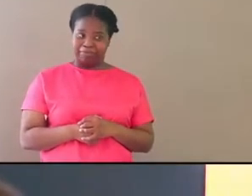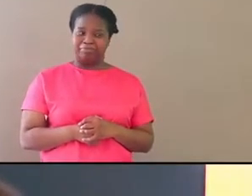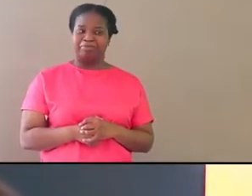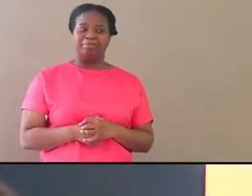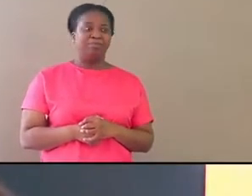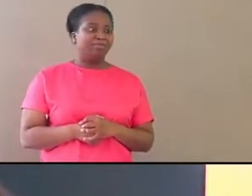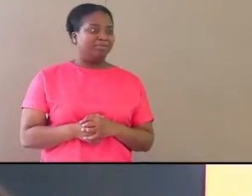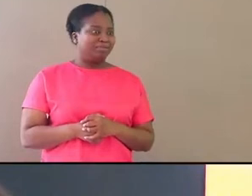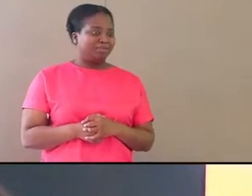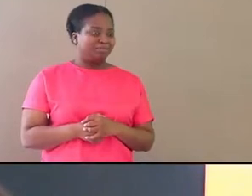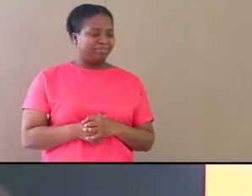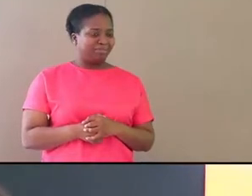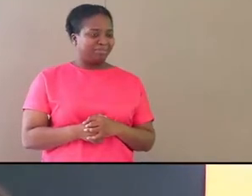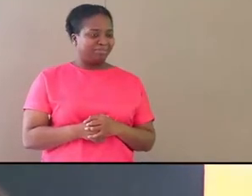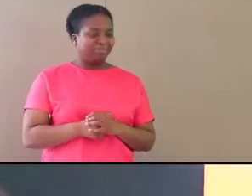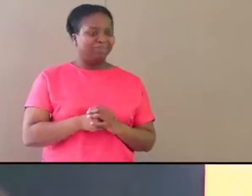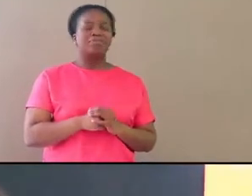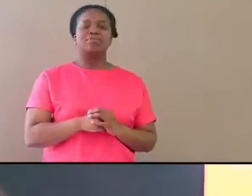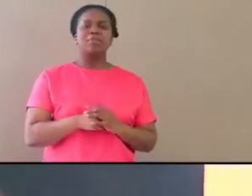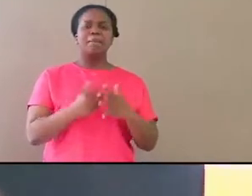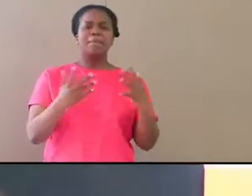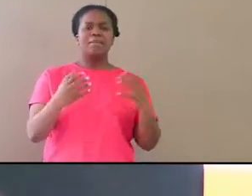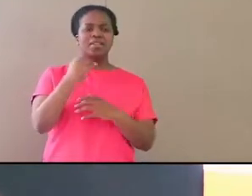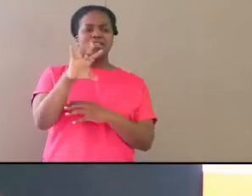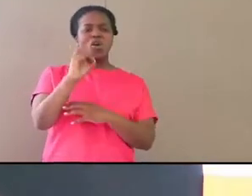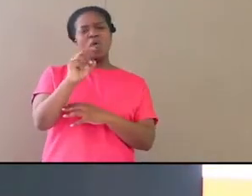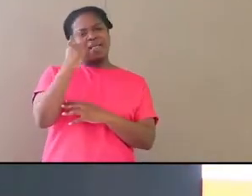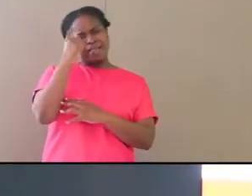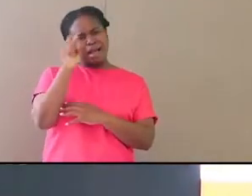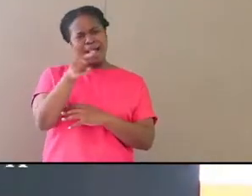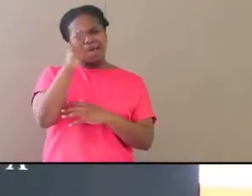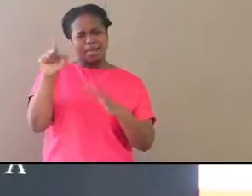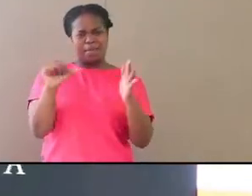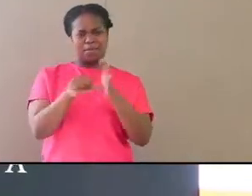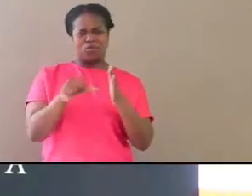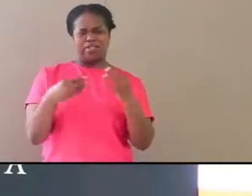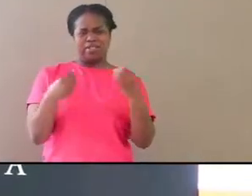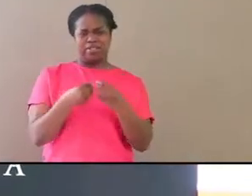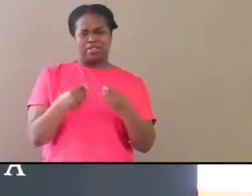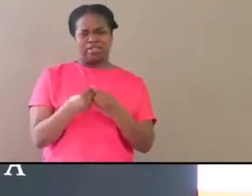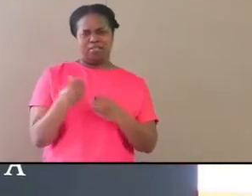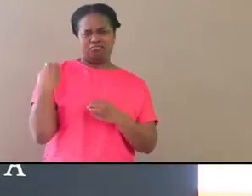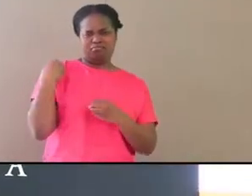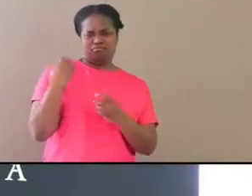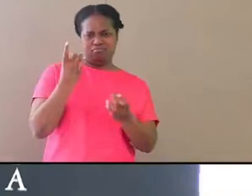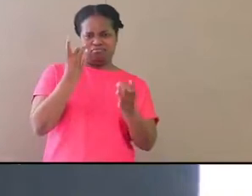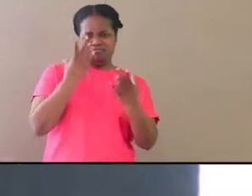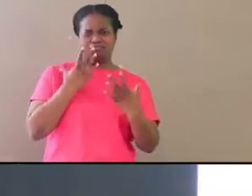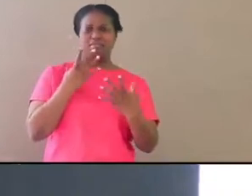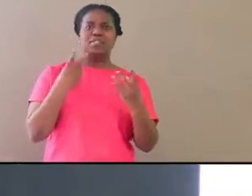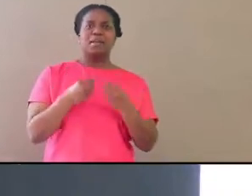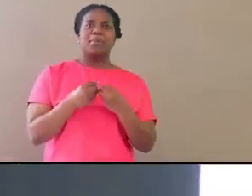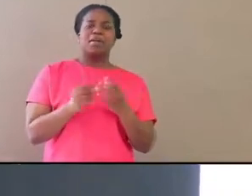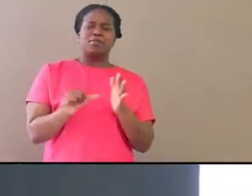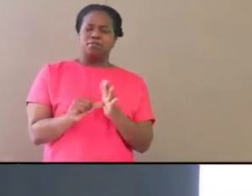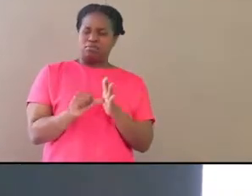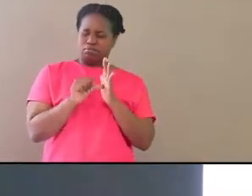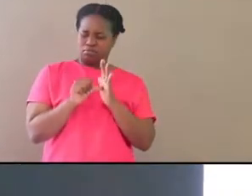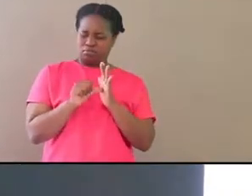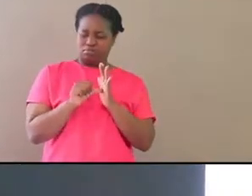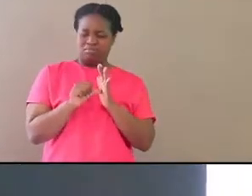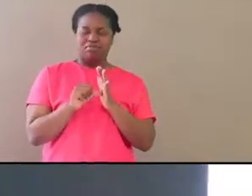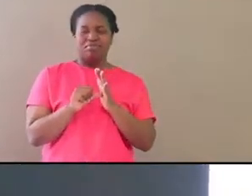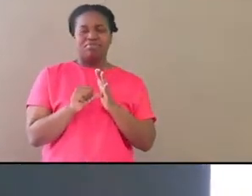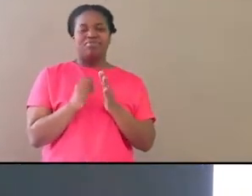Thank you very much. And CEO, I think the other important thing that you reminded us about, which I think is something crucial that we often forget,